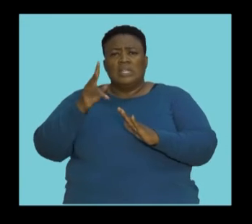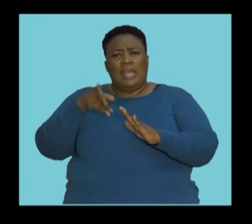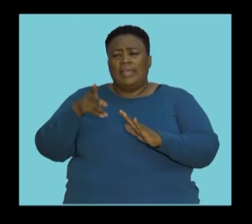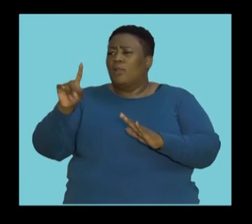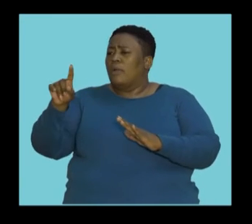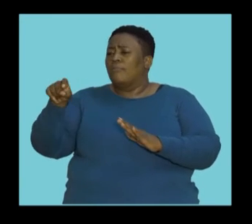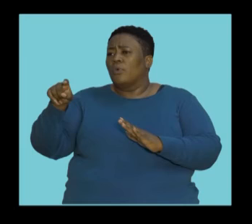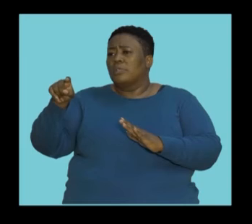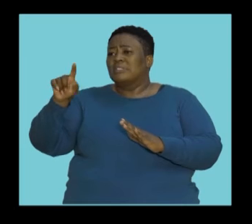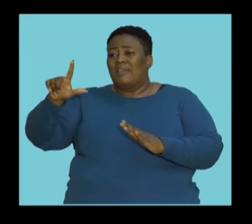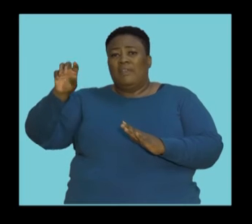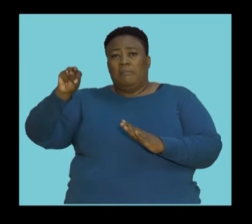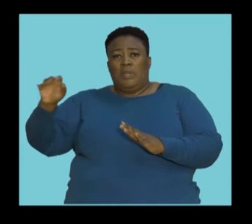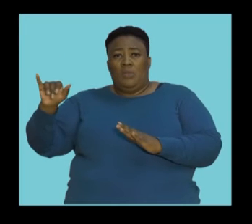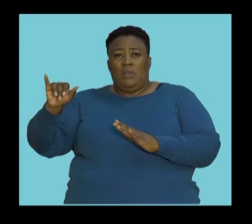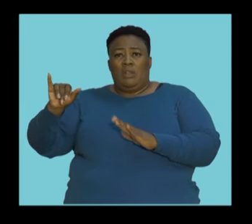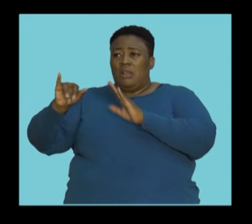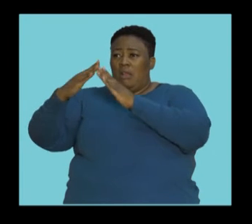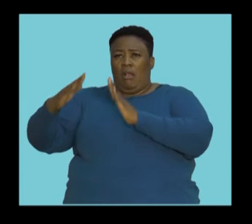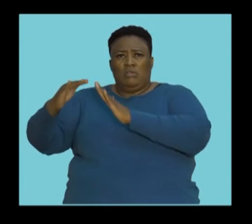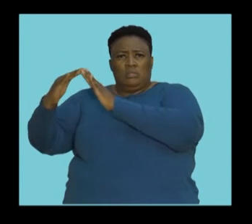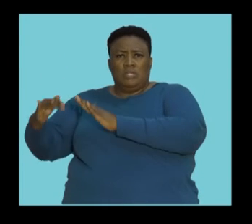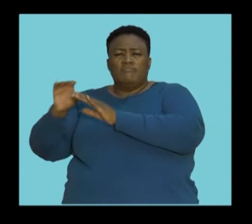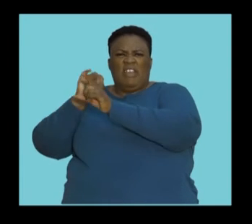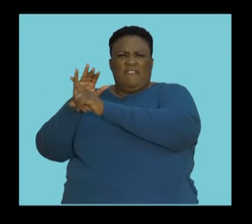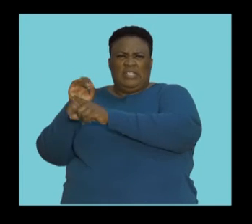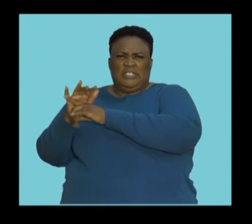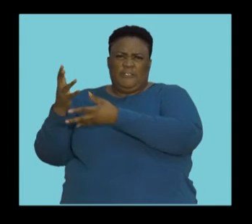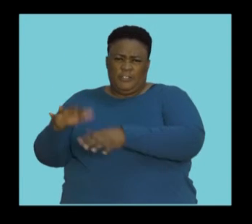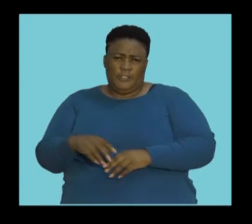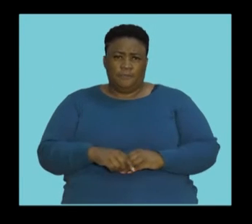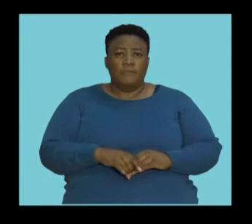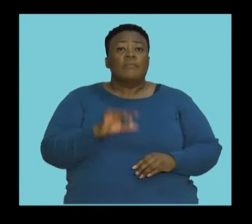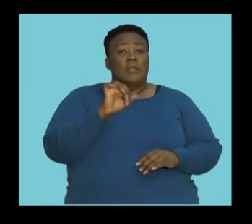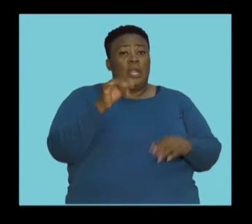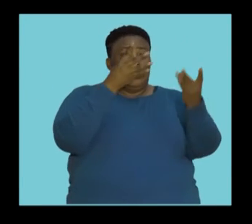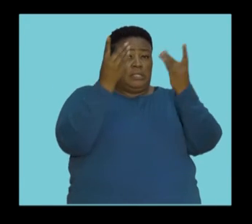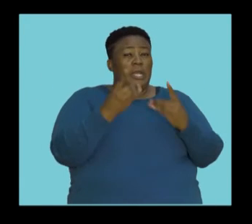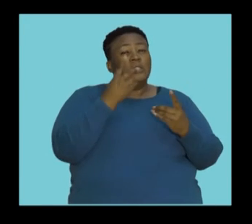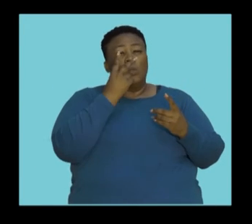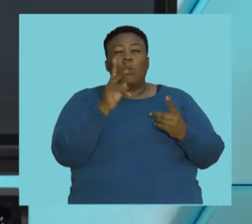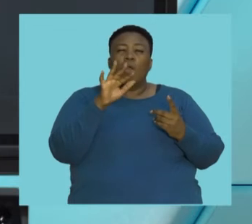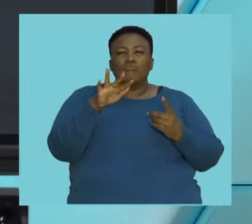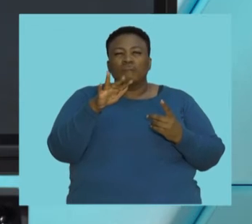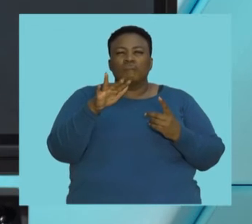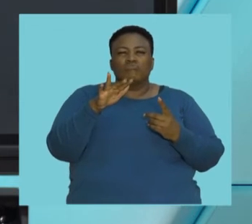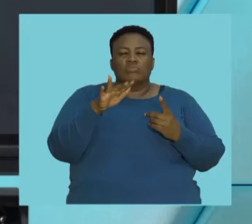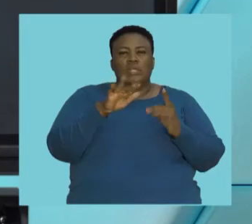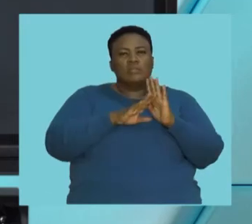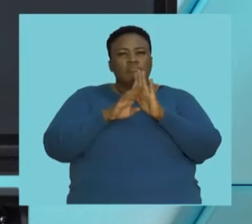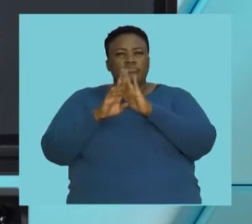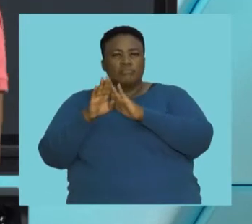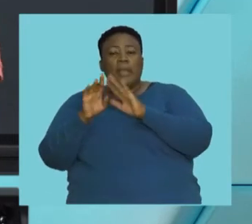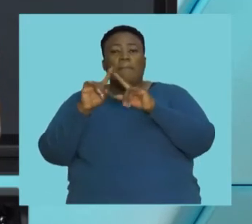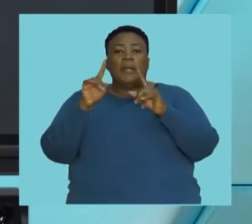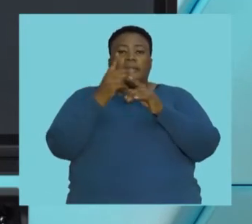again 1.7 million households were affected. So although the stats look promising, where we're seeing a